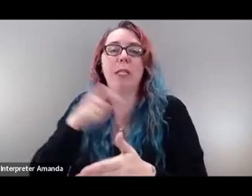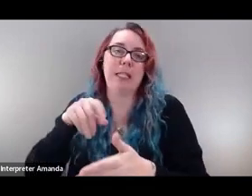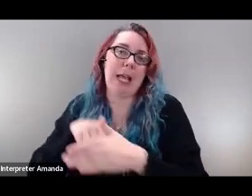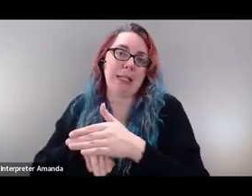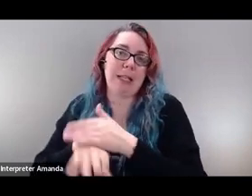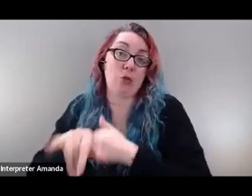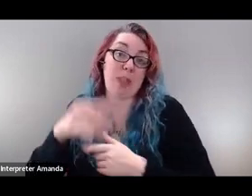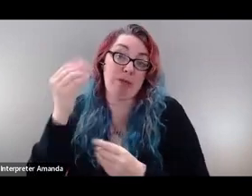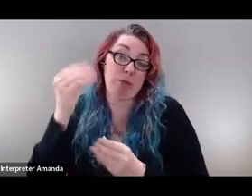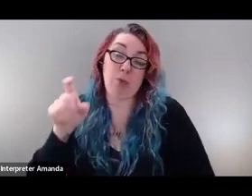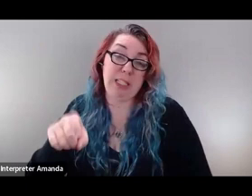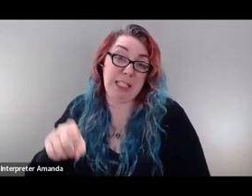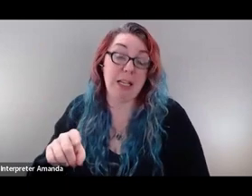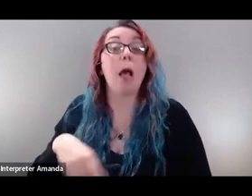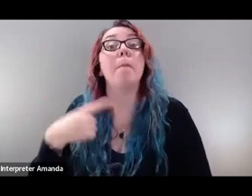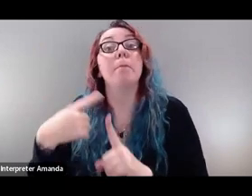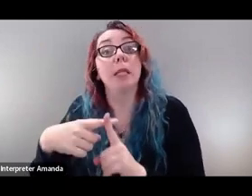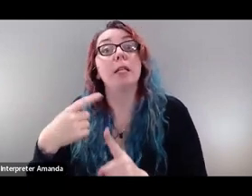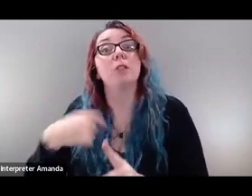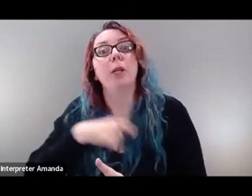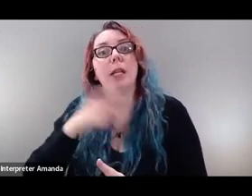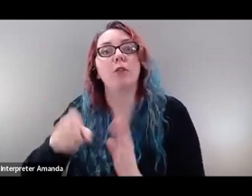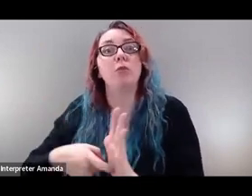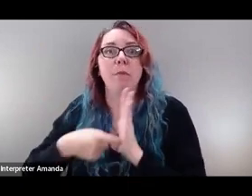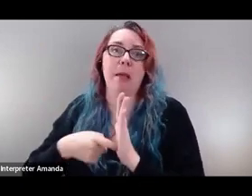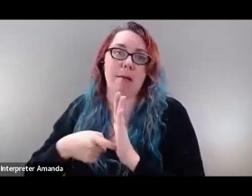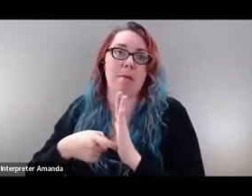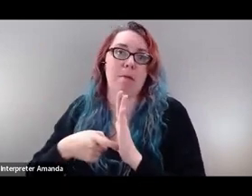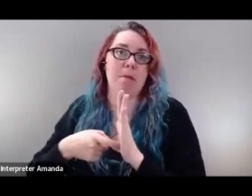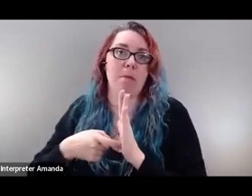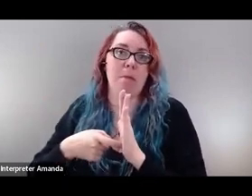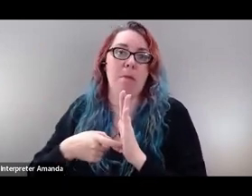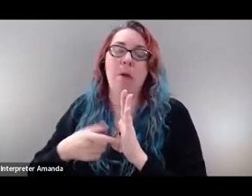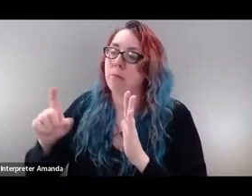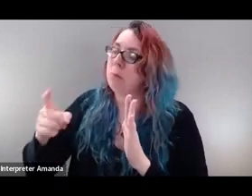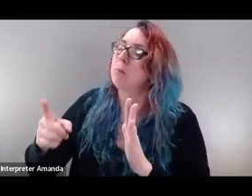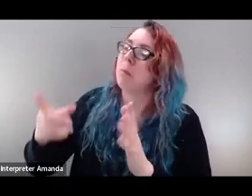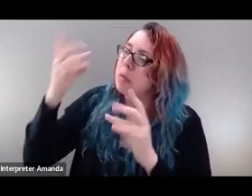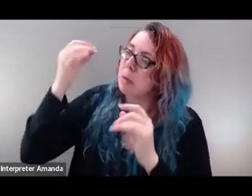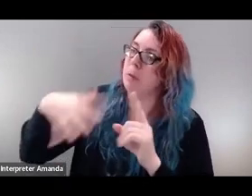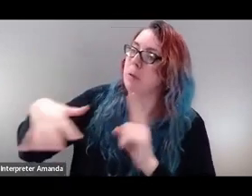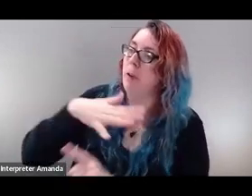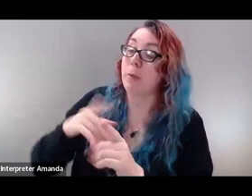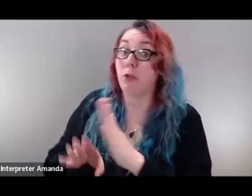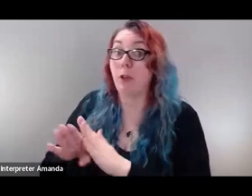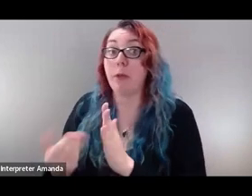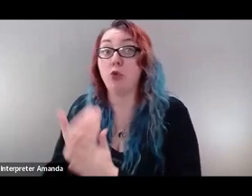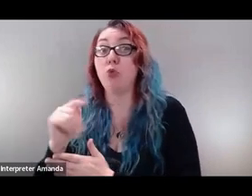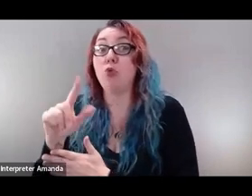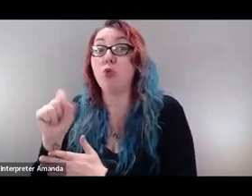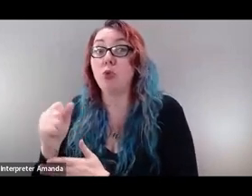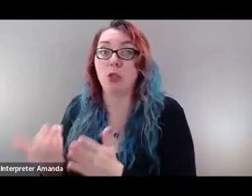also demanding that we sort of take that up as we're developing these tools, as we're thinking about how it is that we're going to be